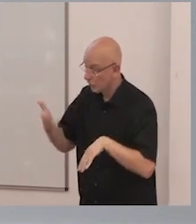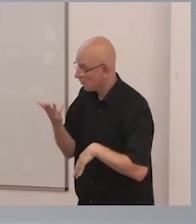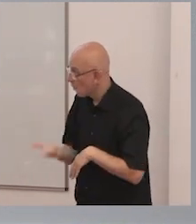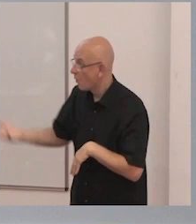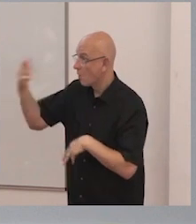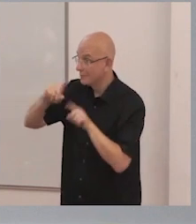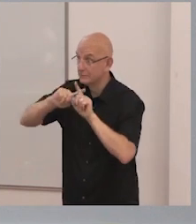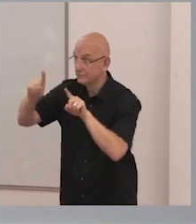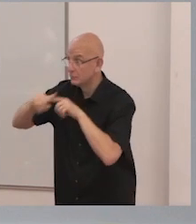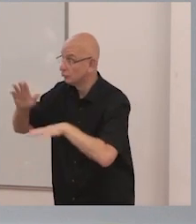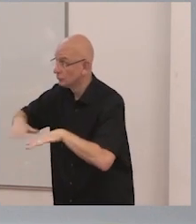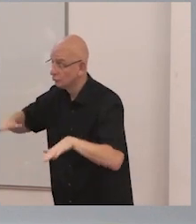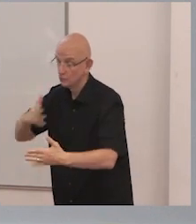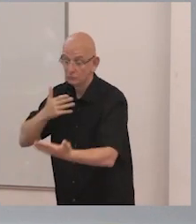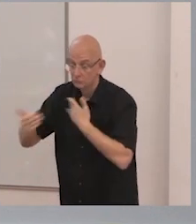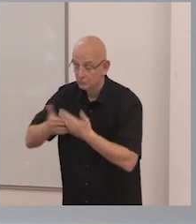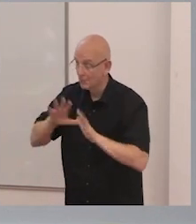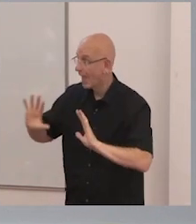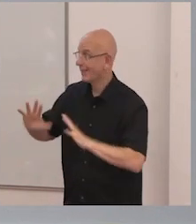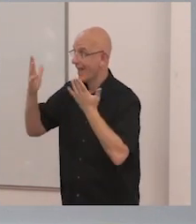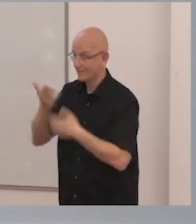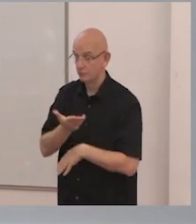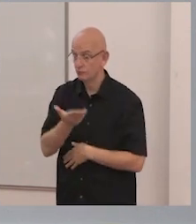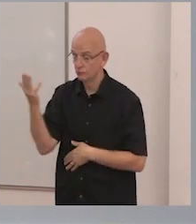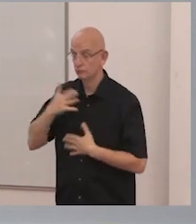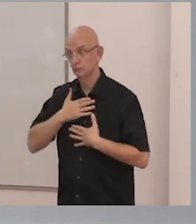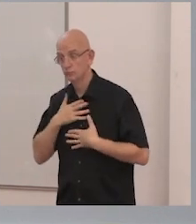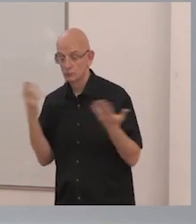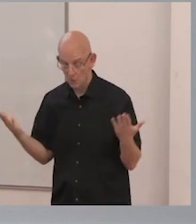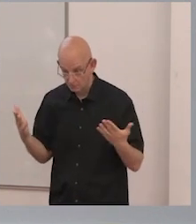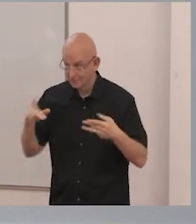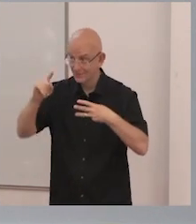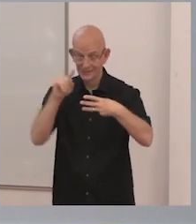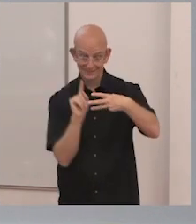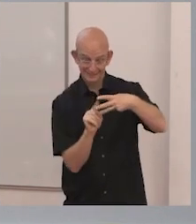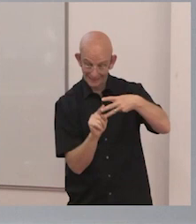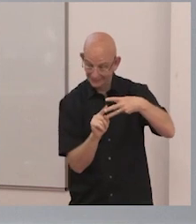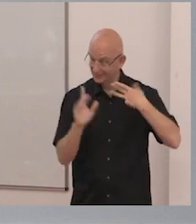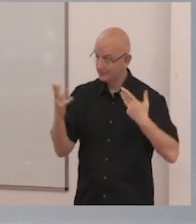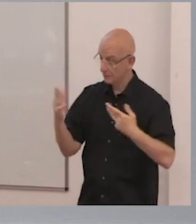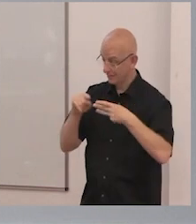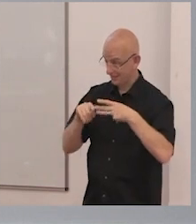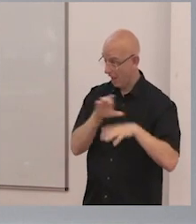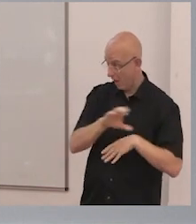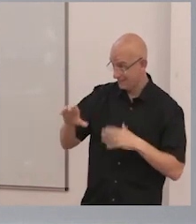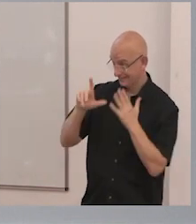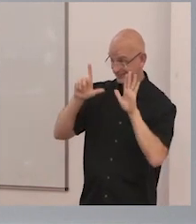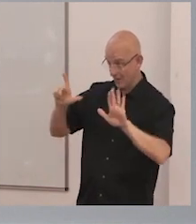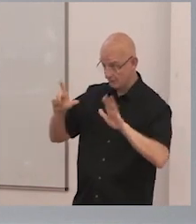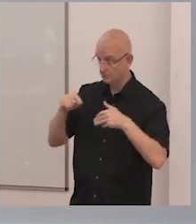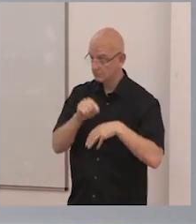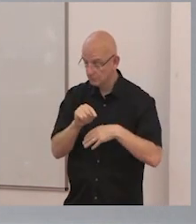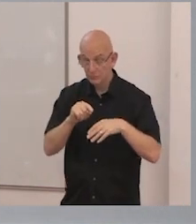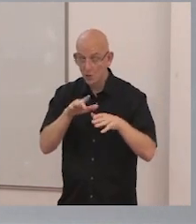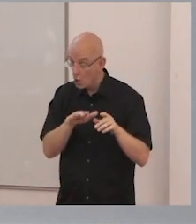The second part of Article 7 says that in all action concerning children with disabilities, the